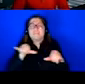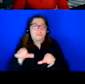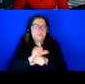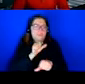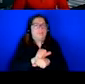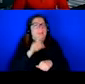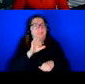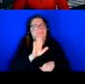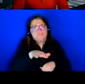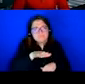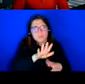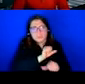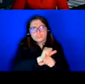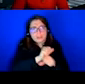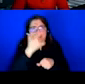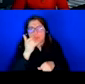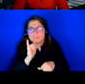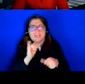well.